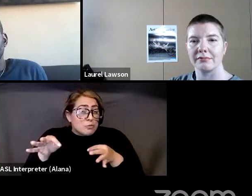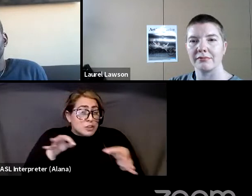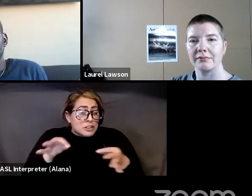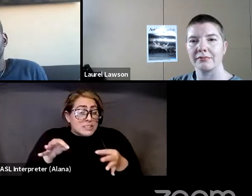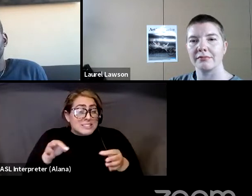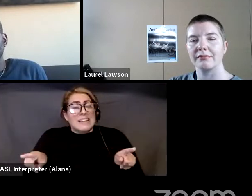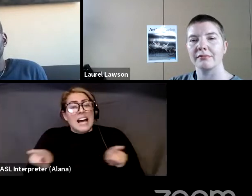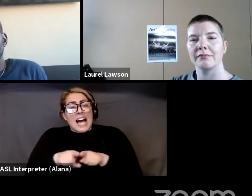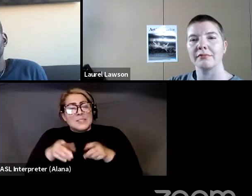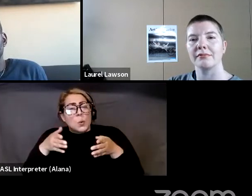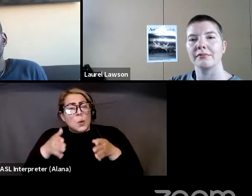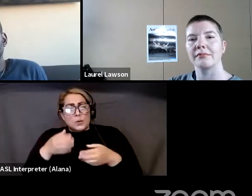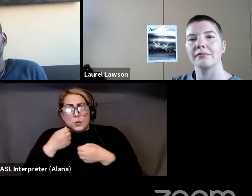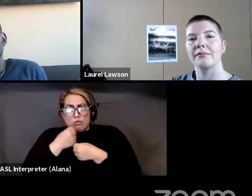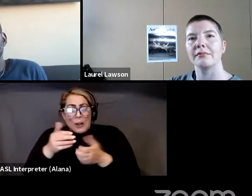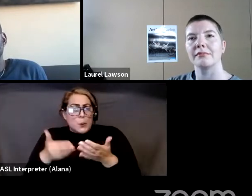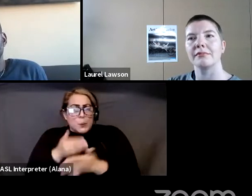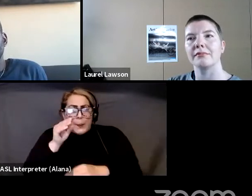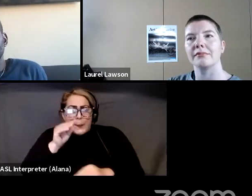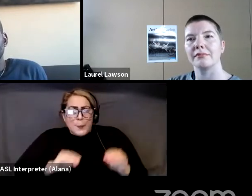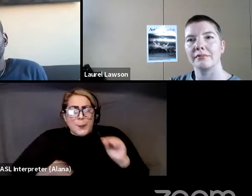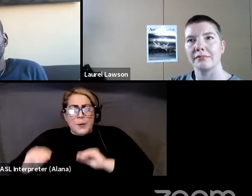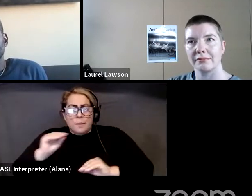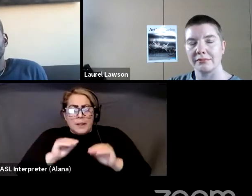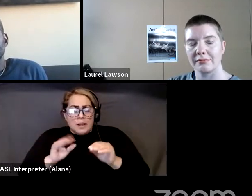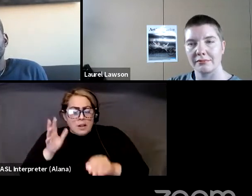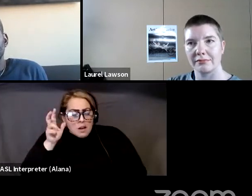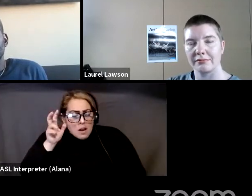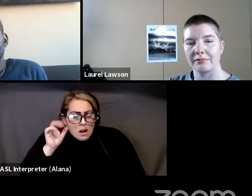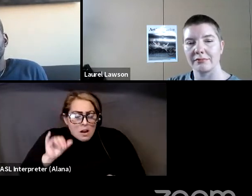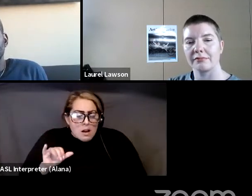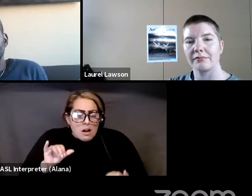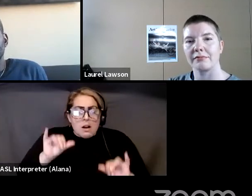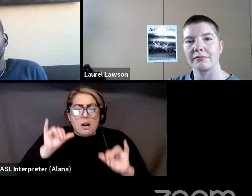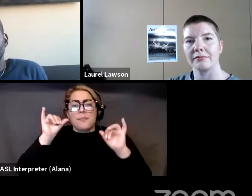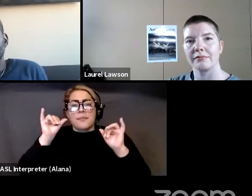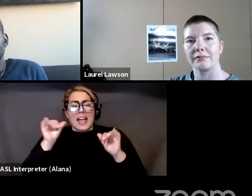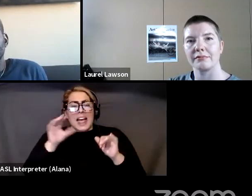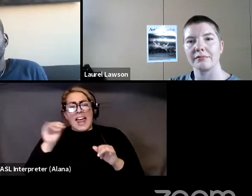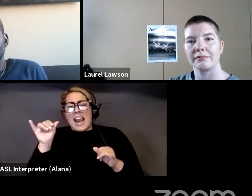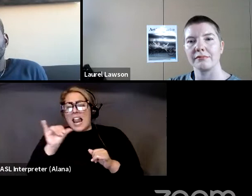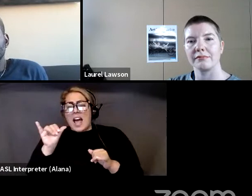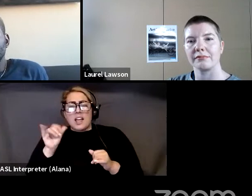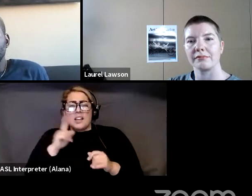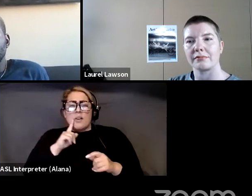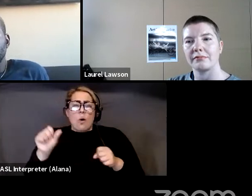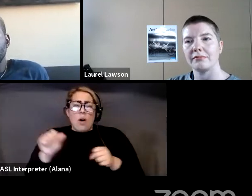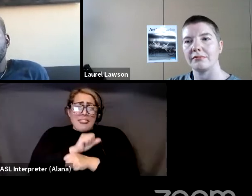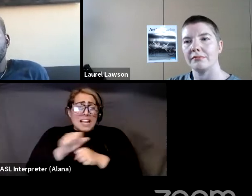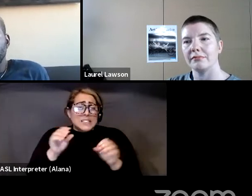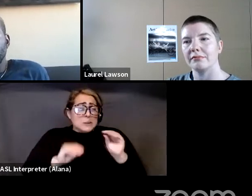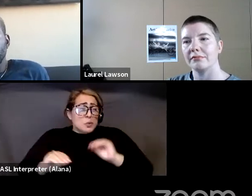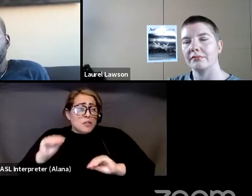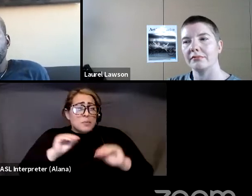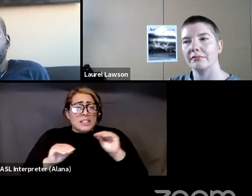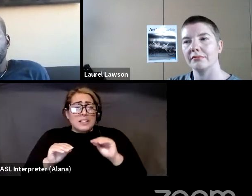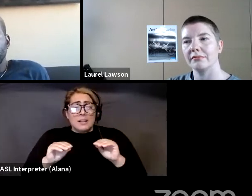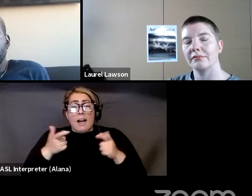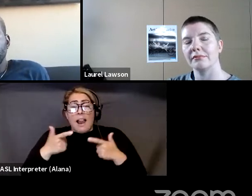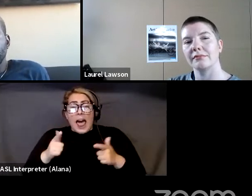as a way of creating new movement, and also like authentic movement,